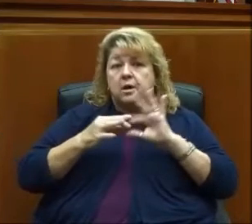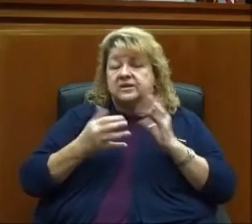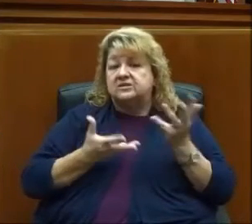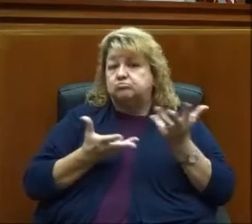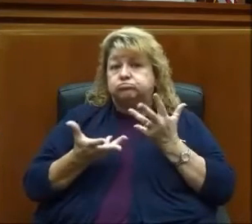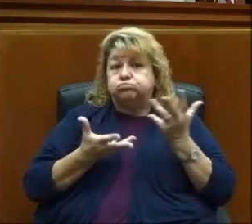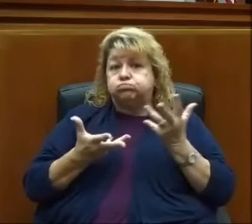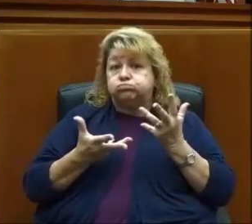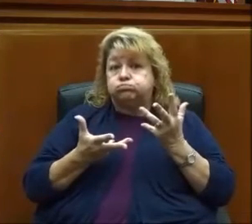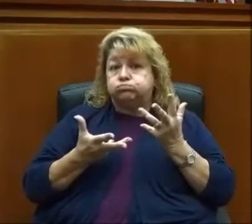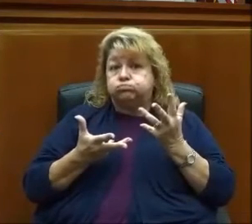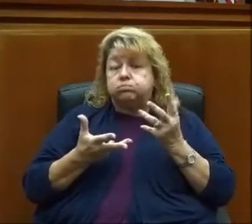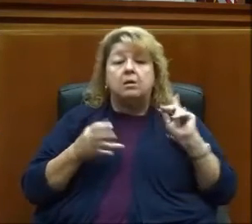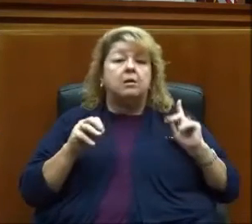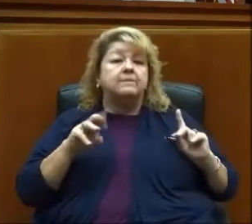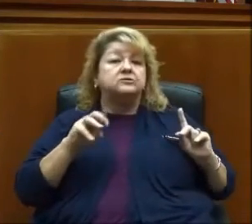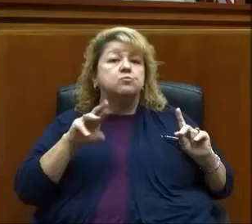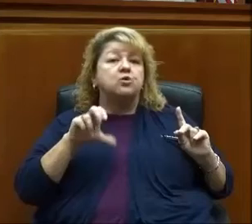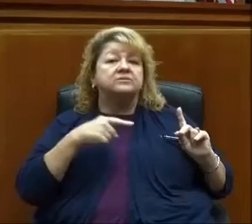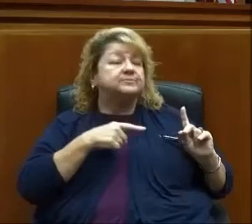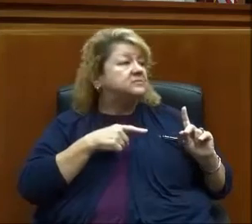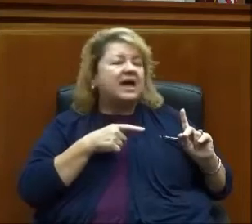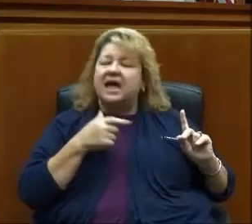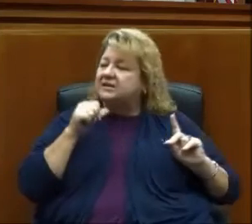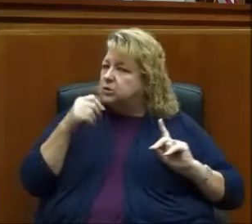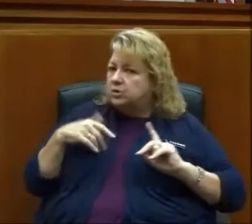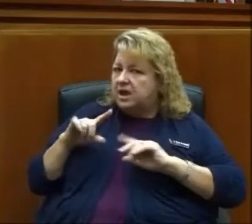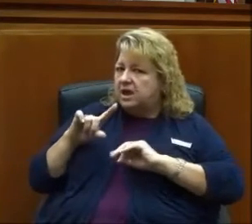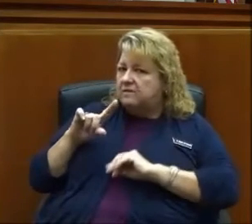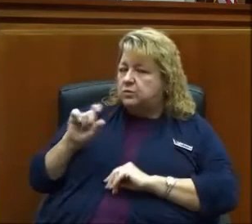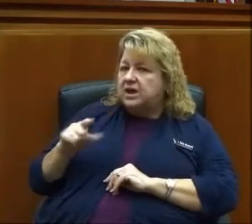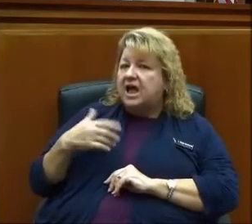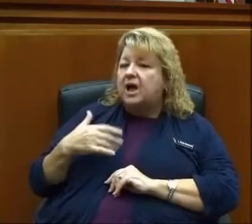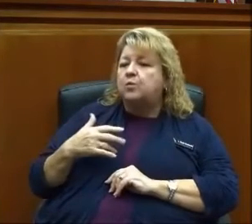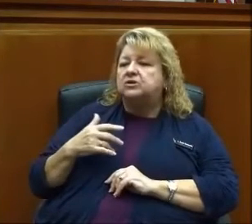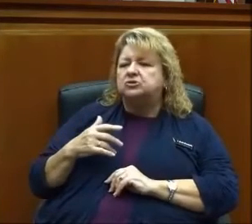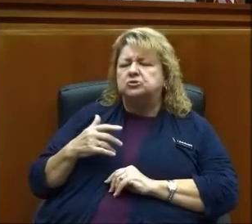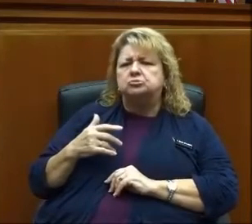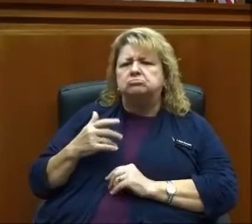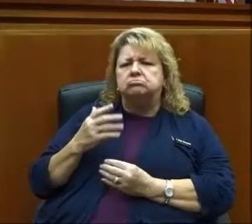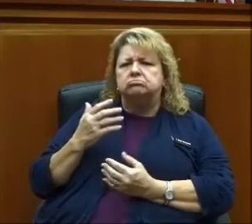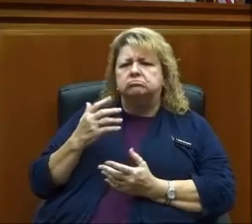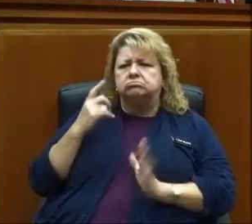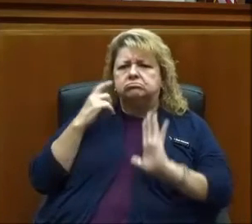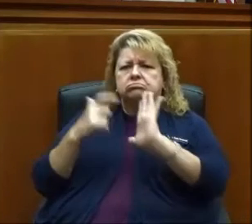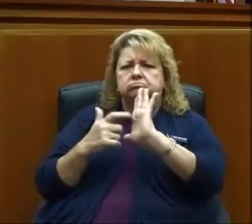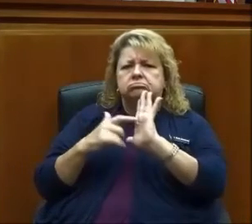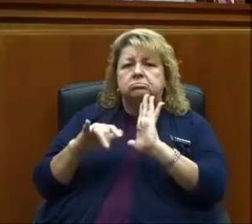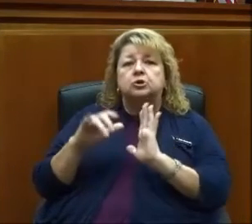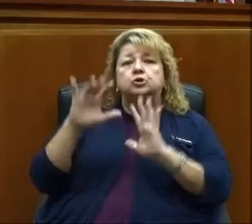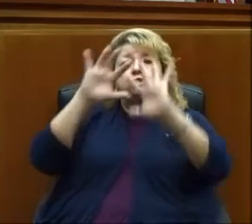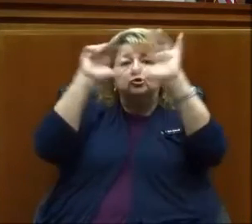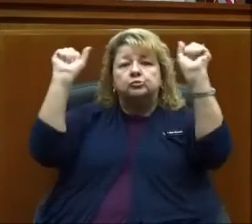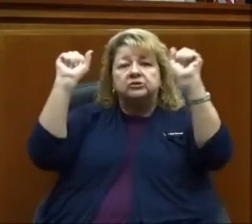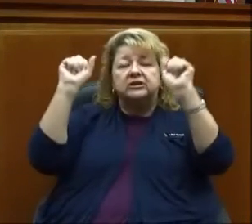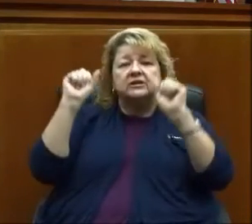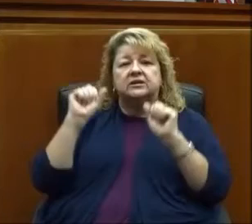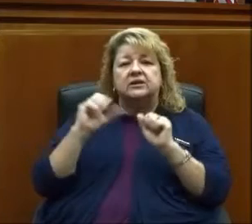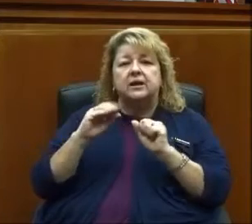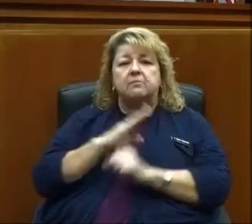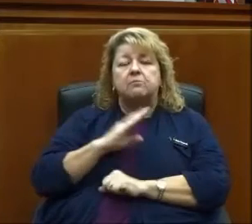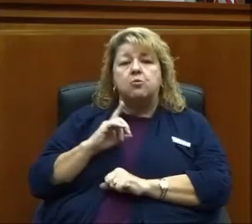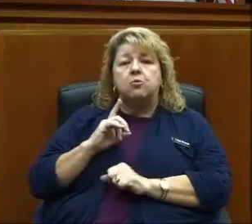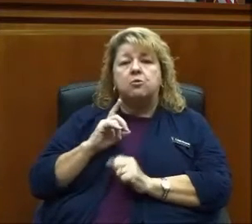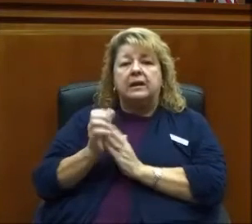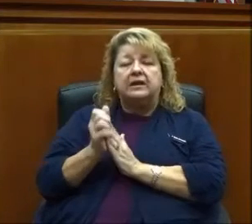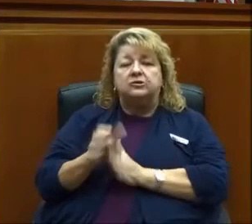Ms. Morris? Yes, I don't have a question, but I would like to acknowledge the effort by the superintendent and the board leadership to engage